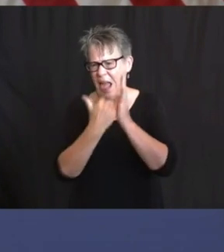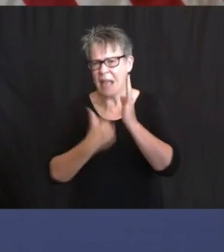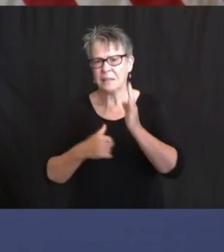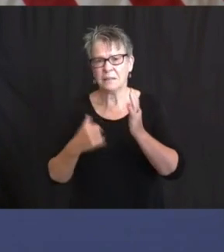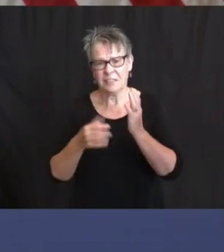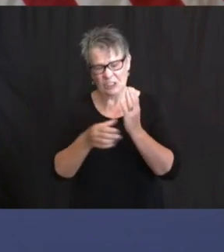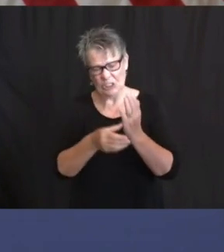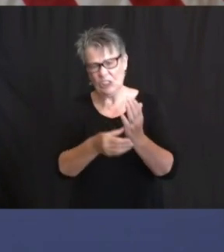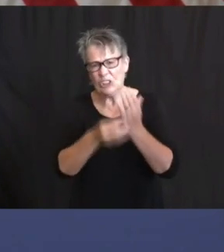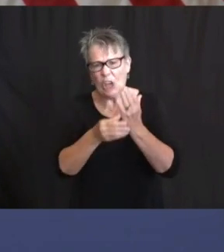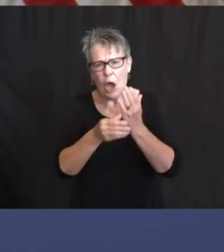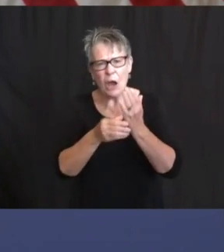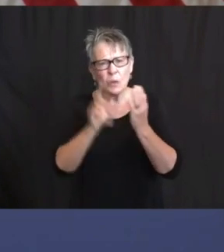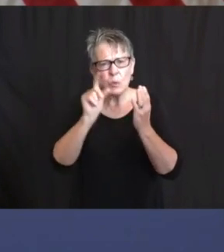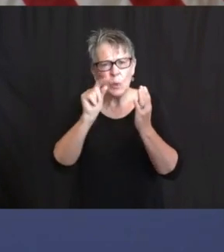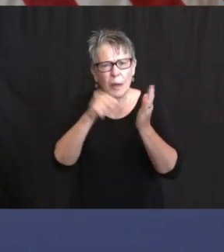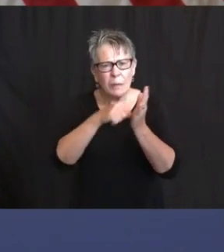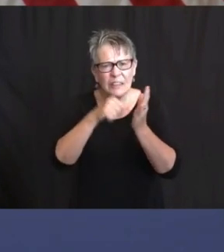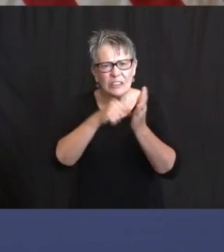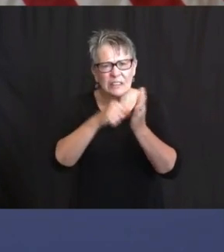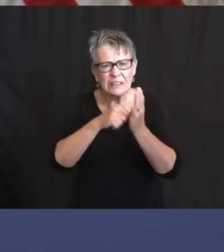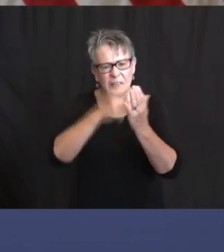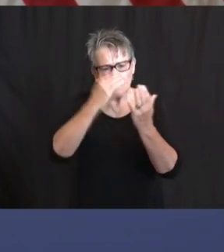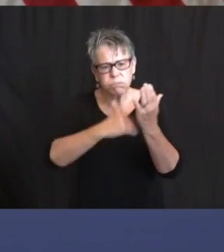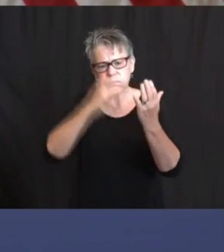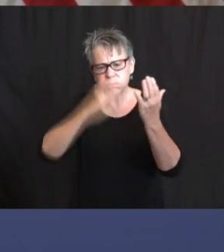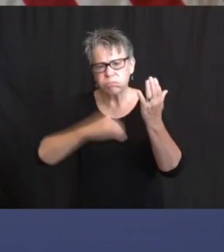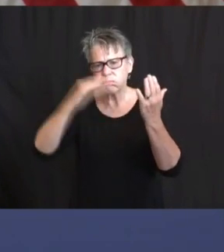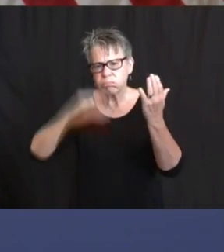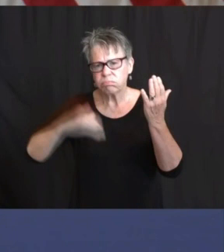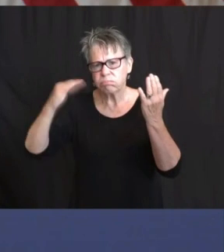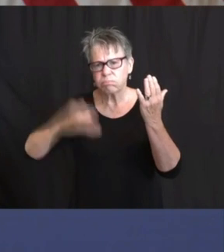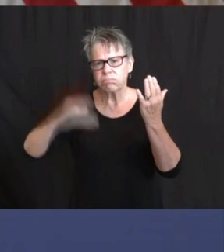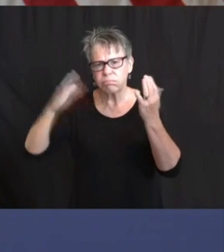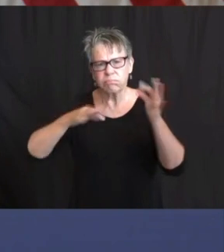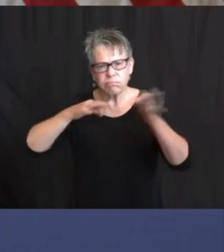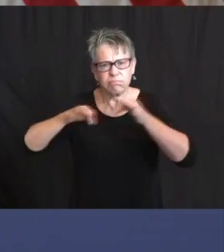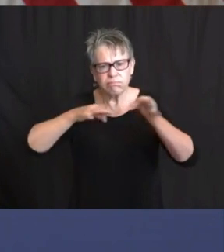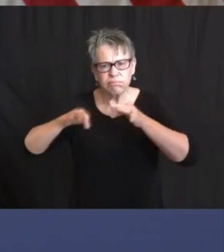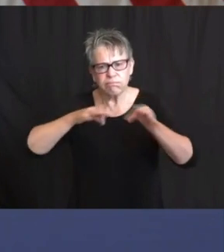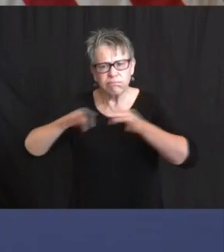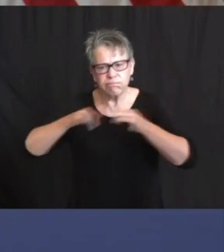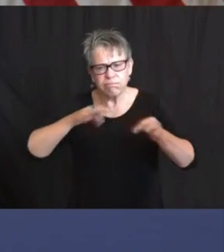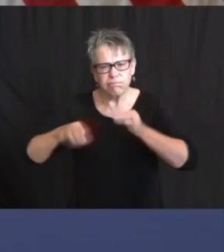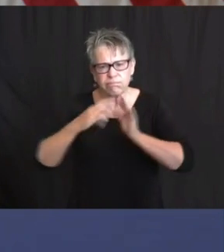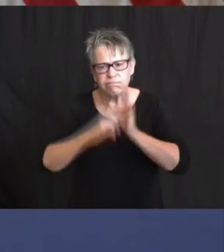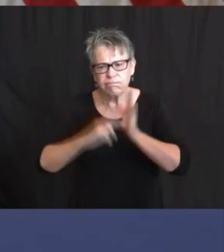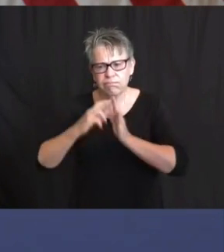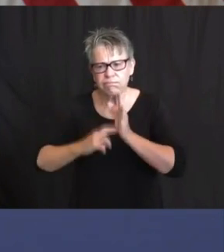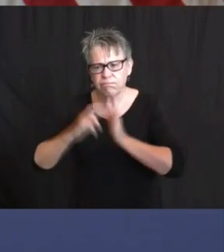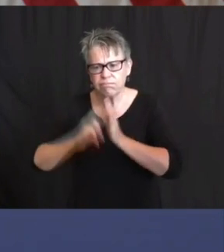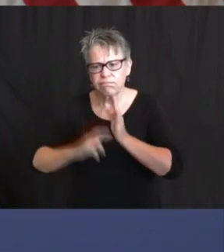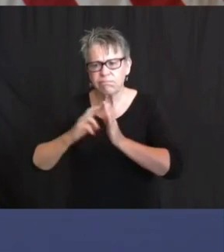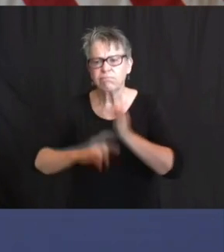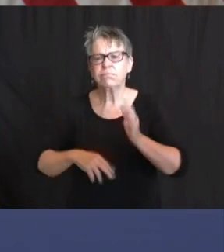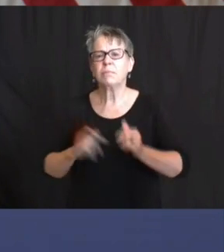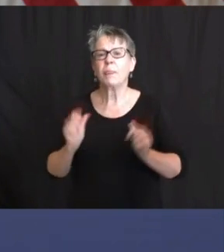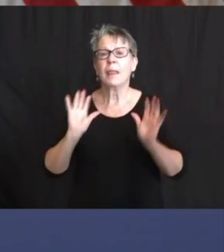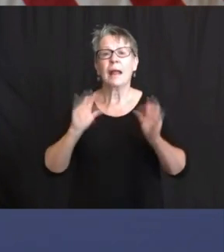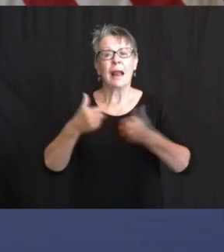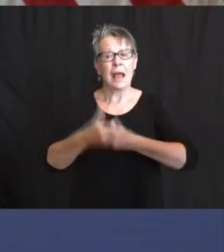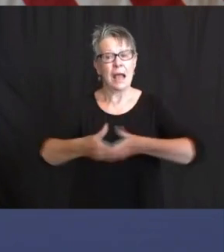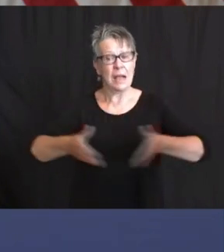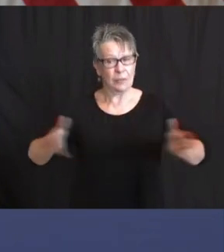this. Some of the things that you mentioned, in terms of classroom space, what people can expect. So social distancing really does change the